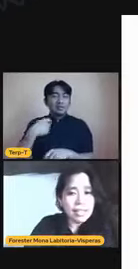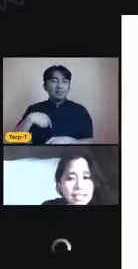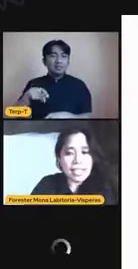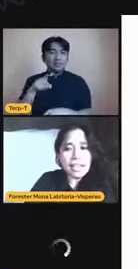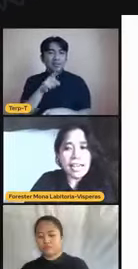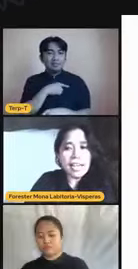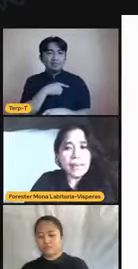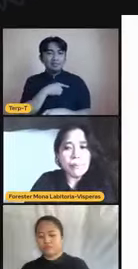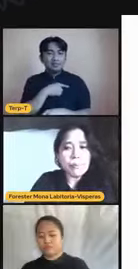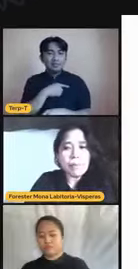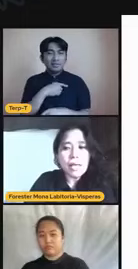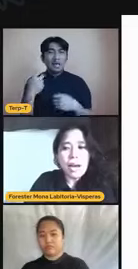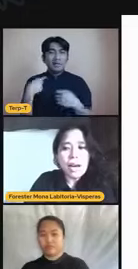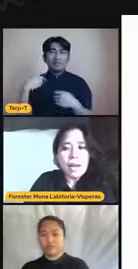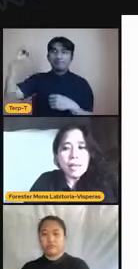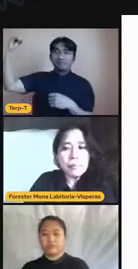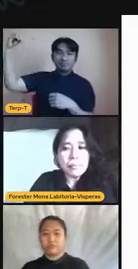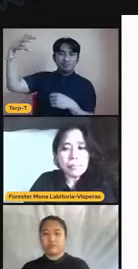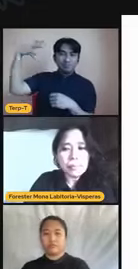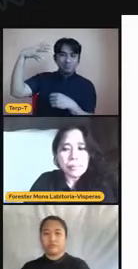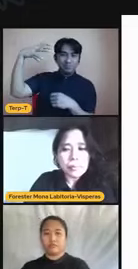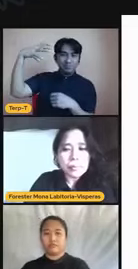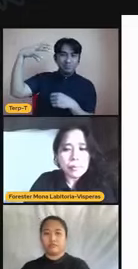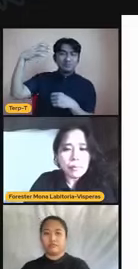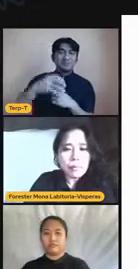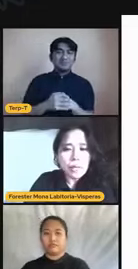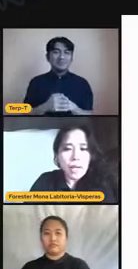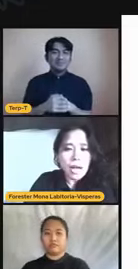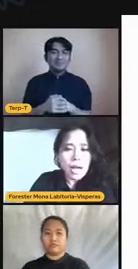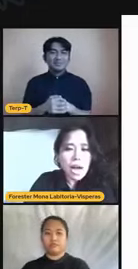ample sunlight.